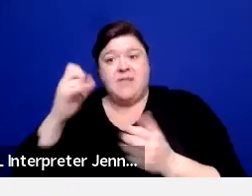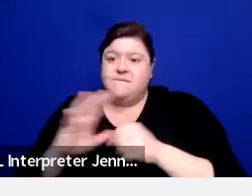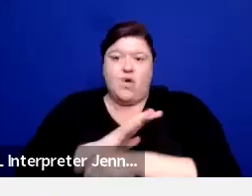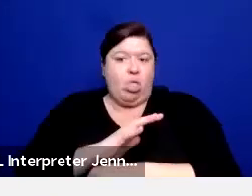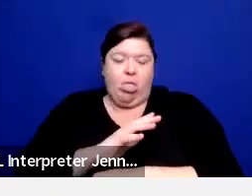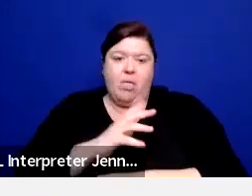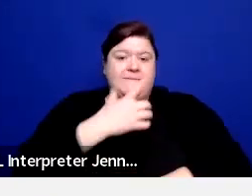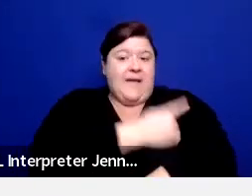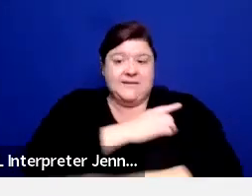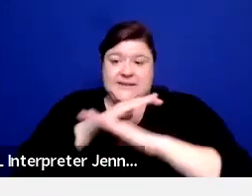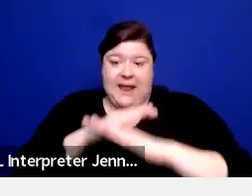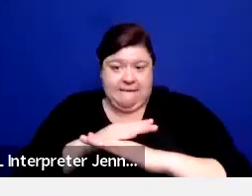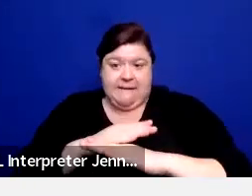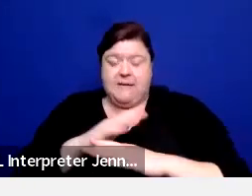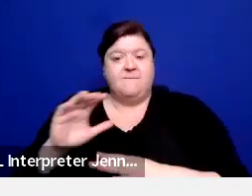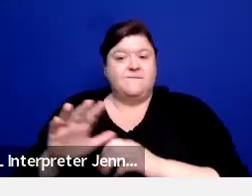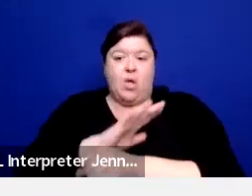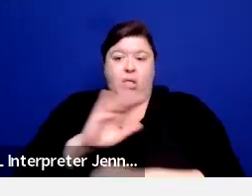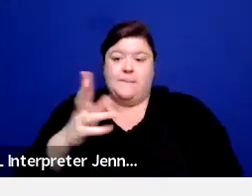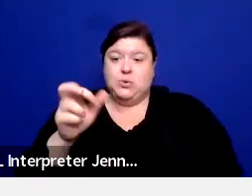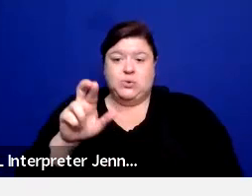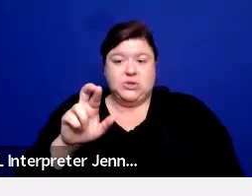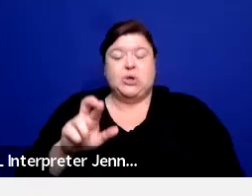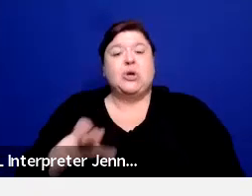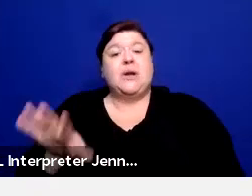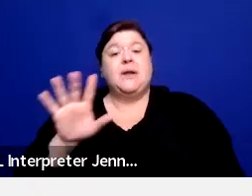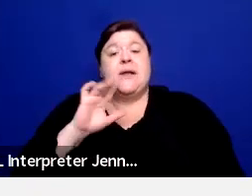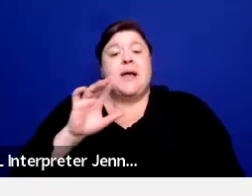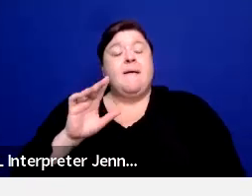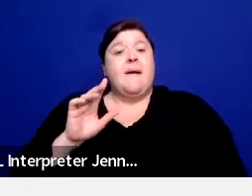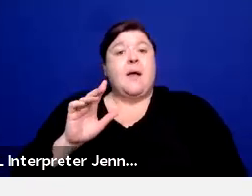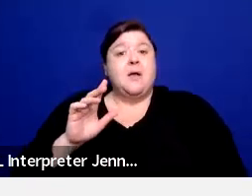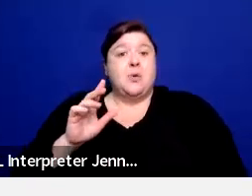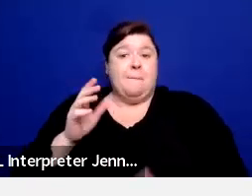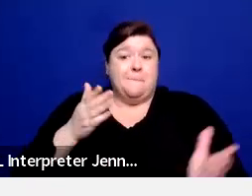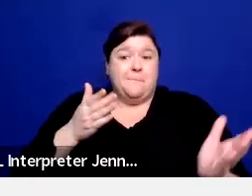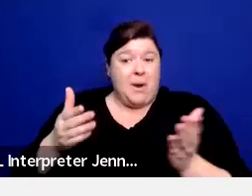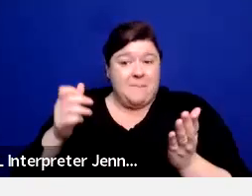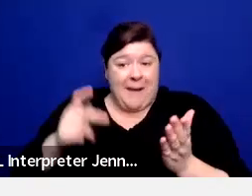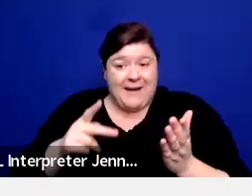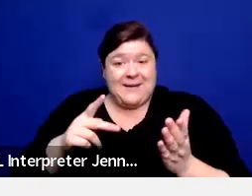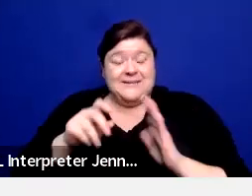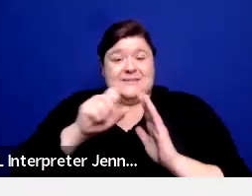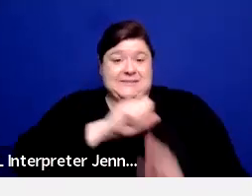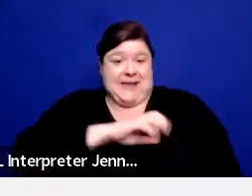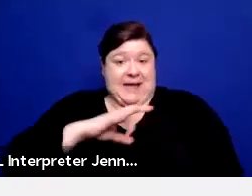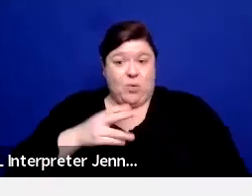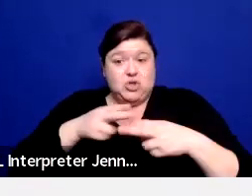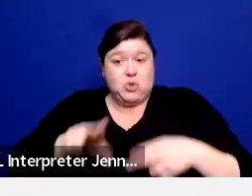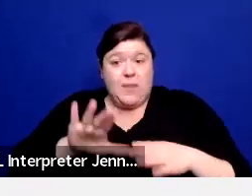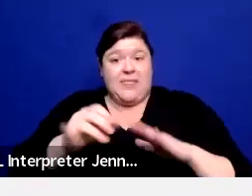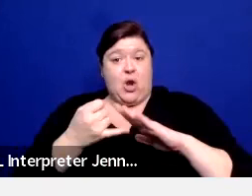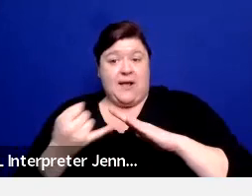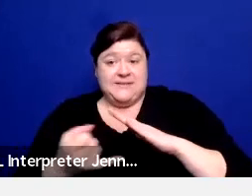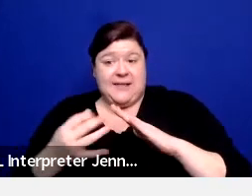their vaccination. The second step would be to introduce back staff or shorten the quarantine period for staff who are wearing